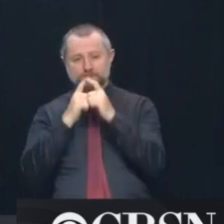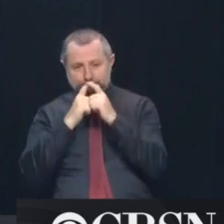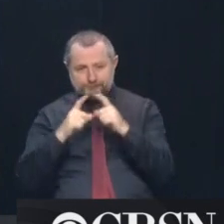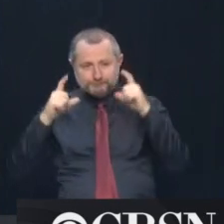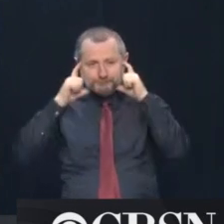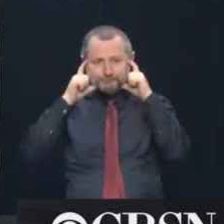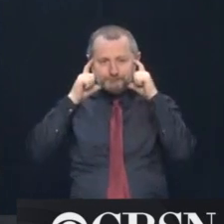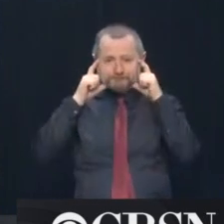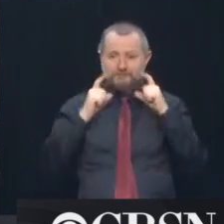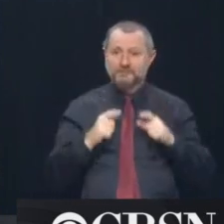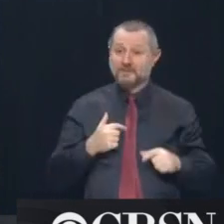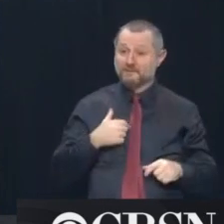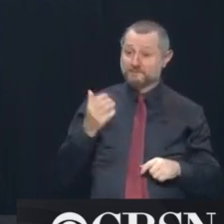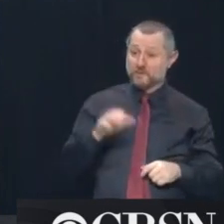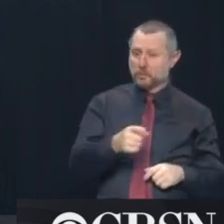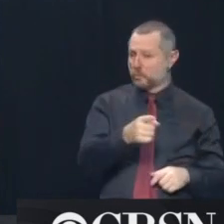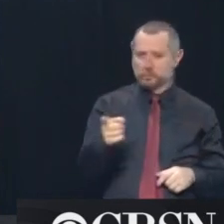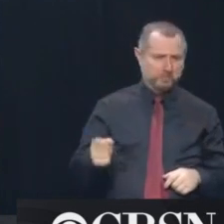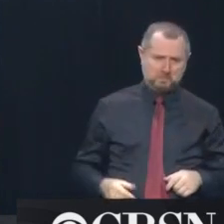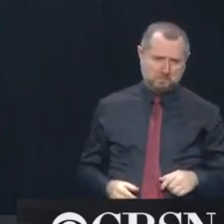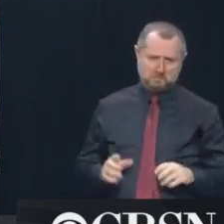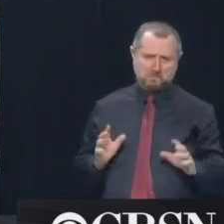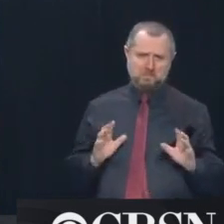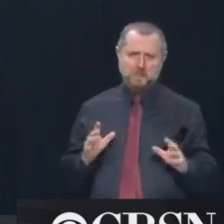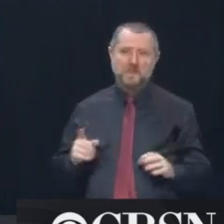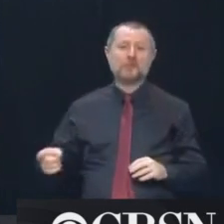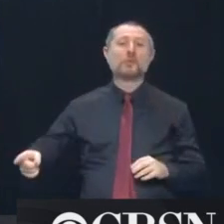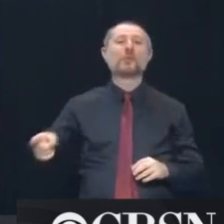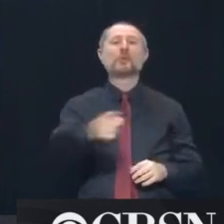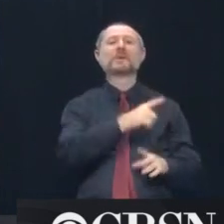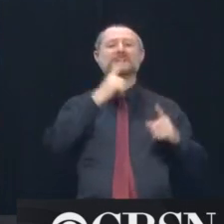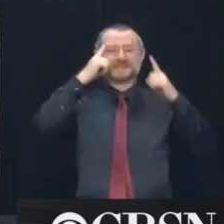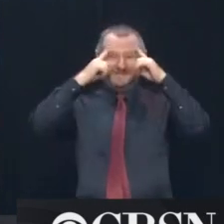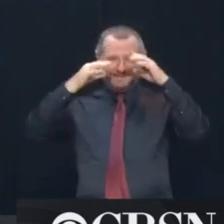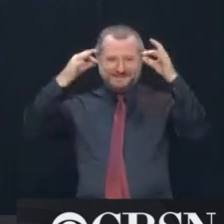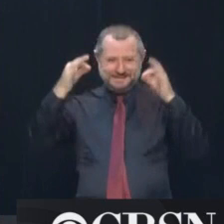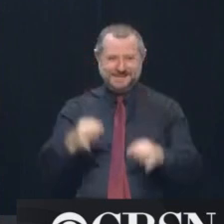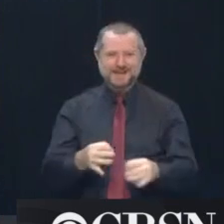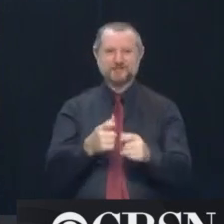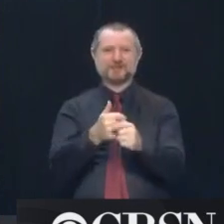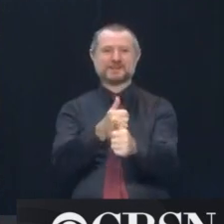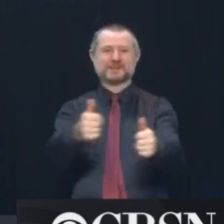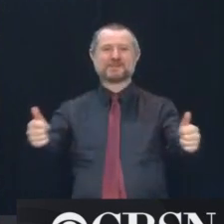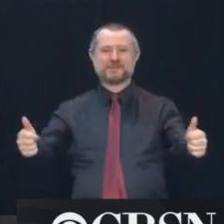it. All I've done throughout all these briefings,